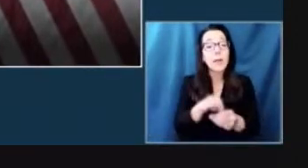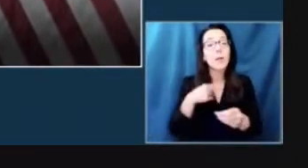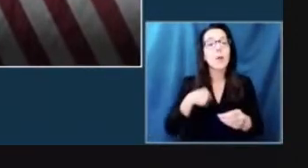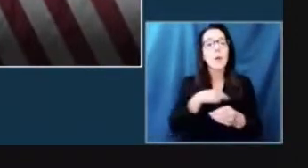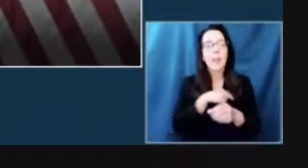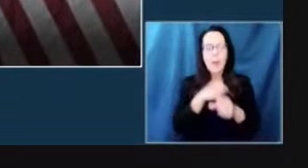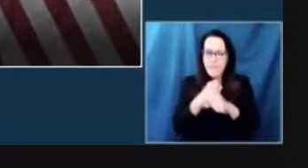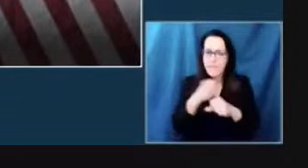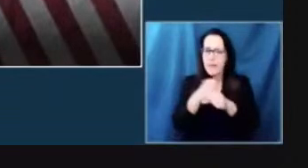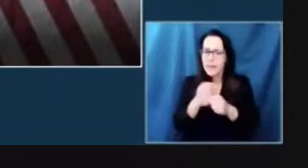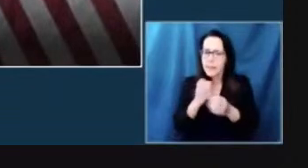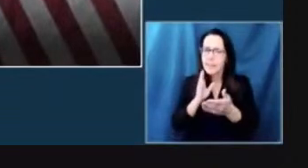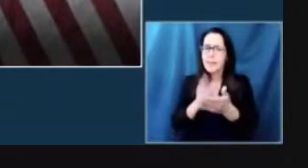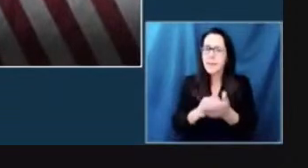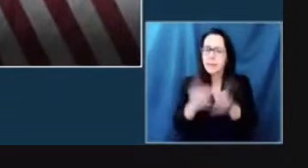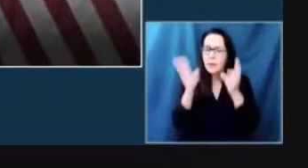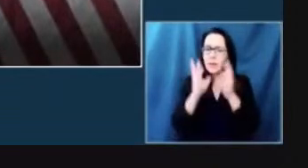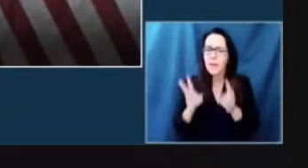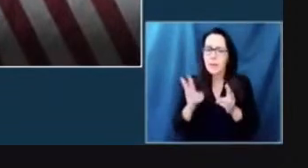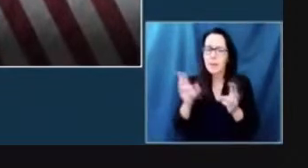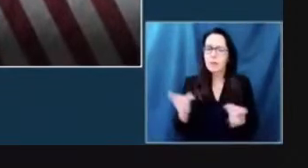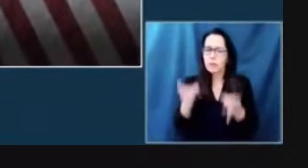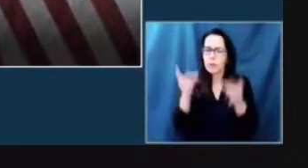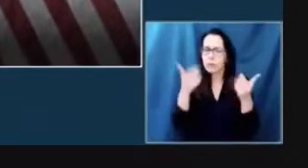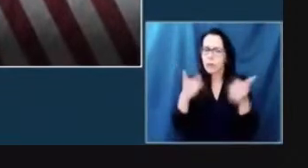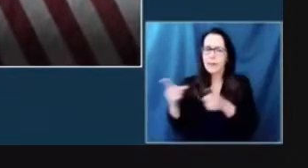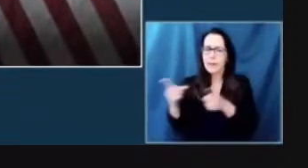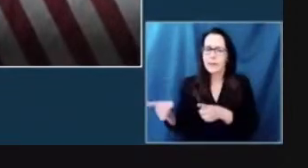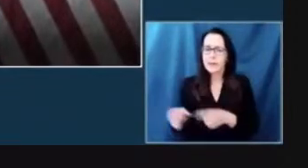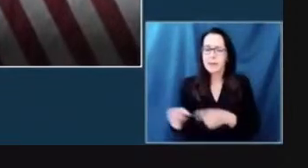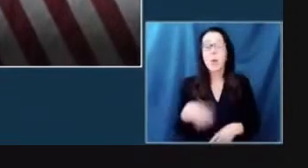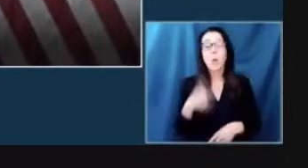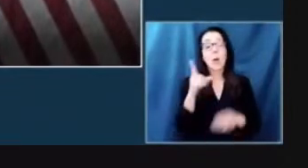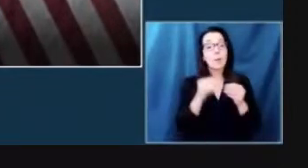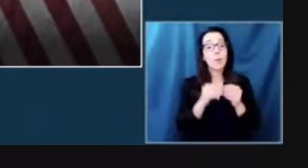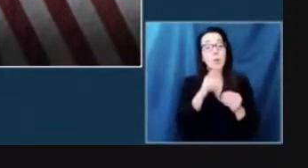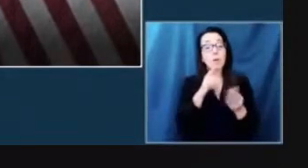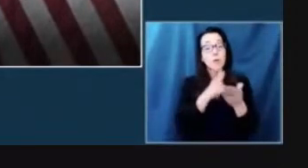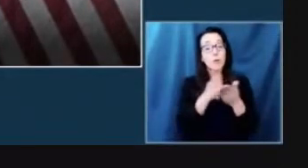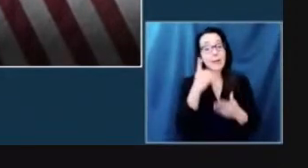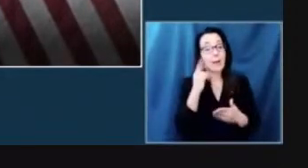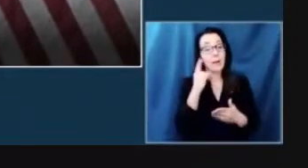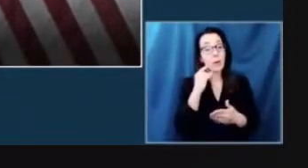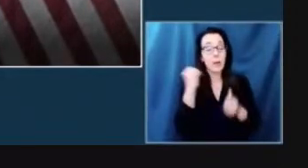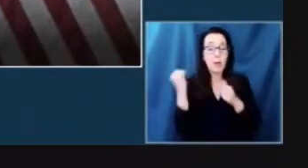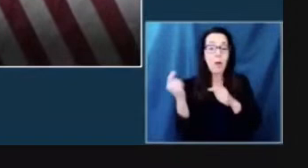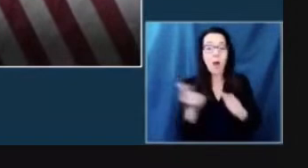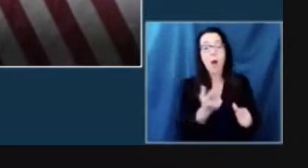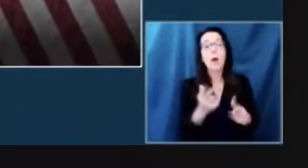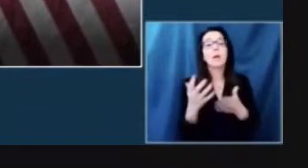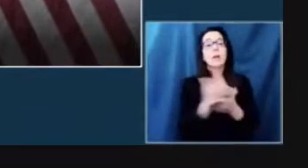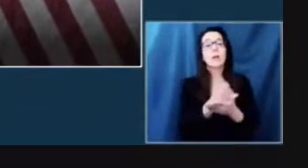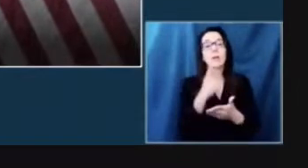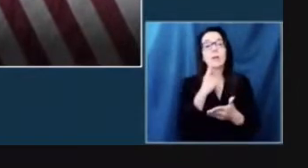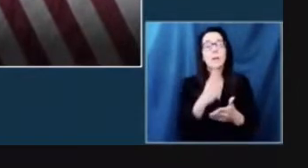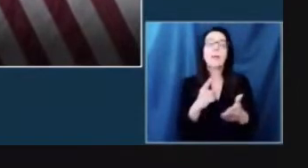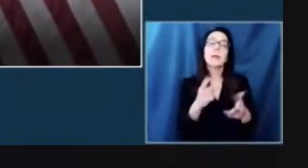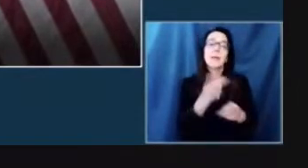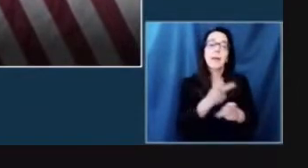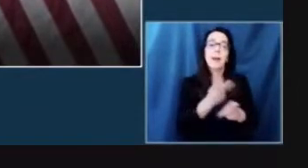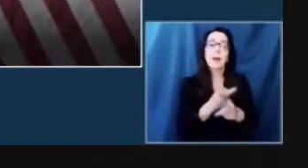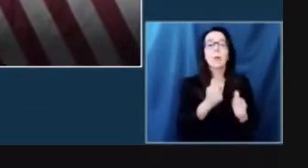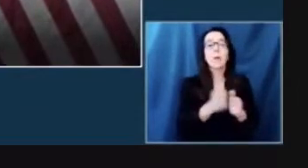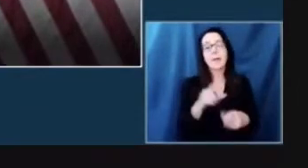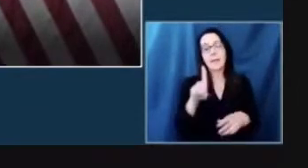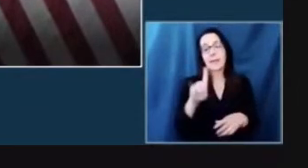We also know one more truth in California. Everyone deserves to be treated with dignity and respect. Where leaders in states